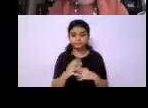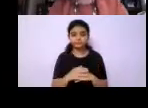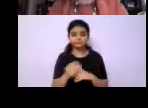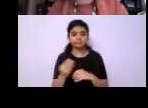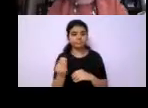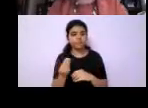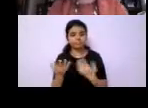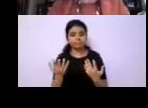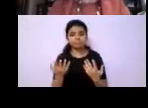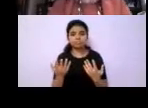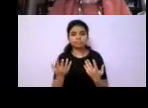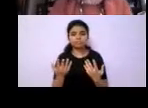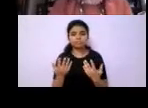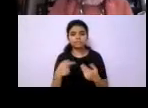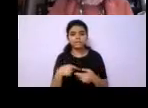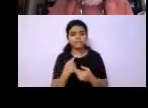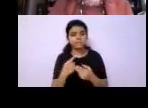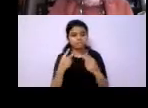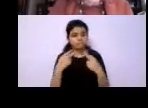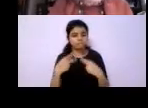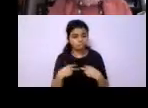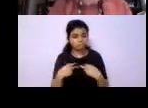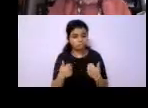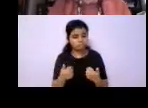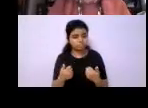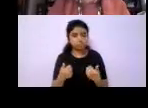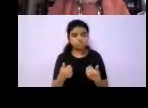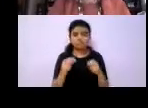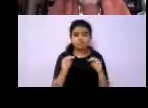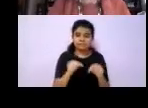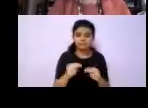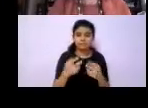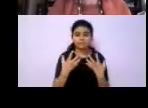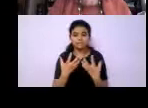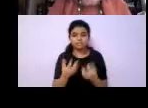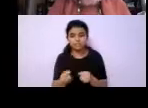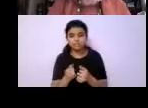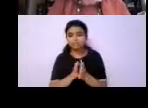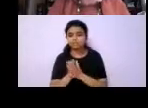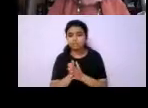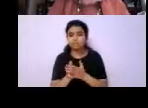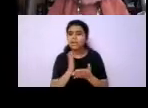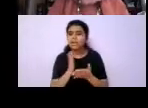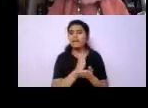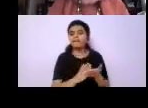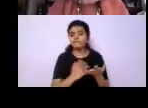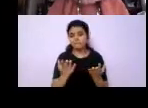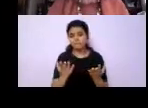opacity regarding the mind of another can only be partially overcome.